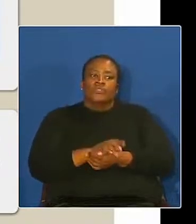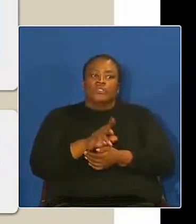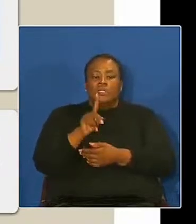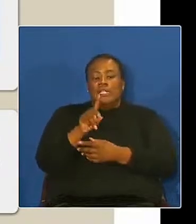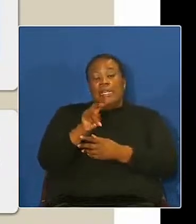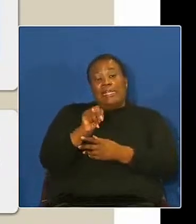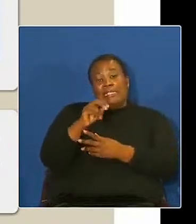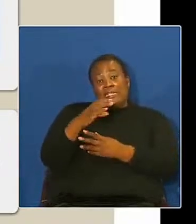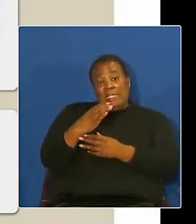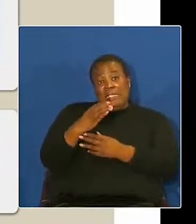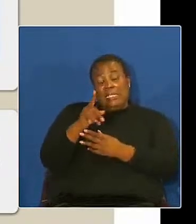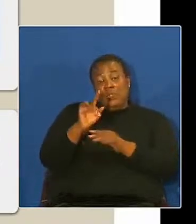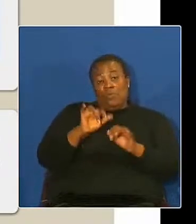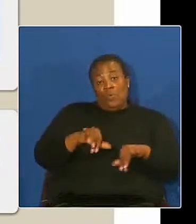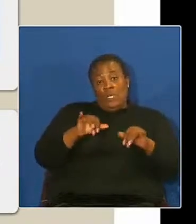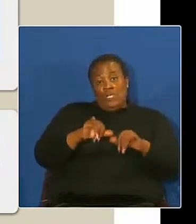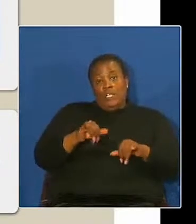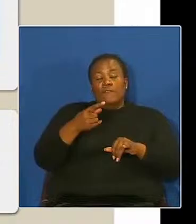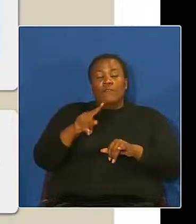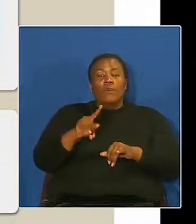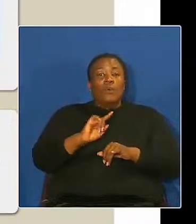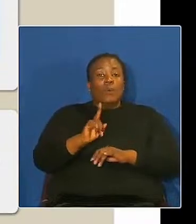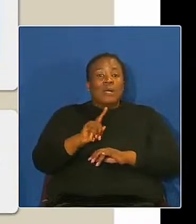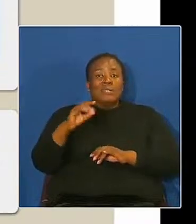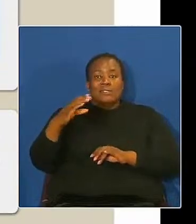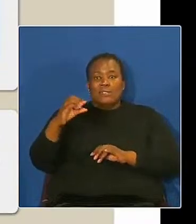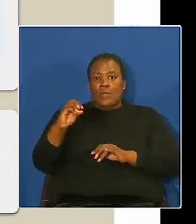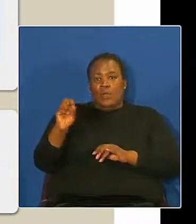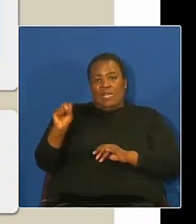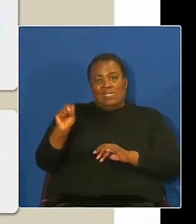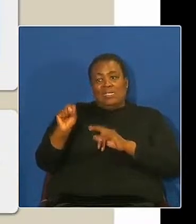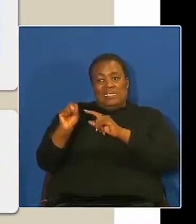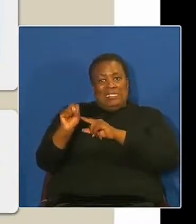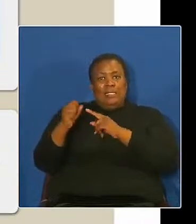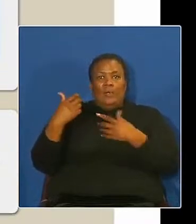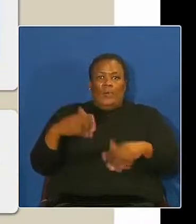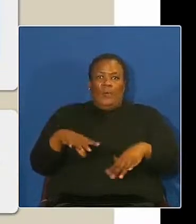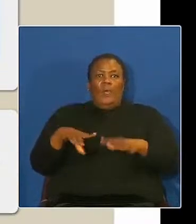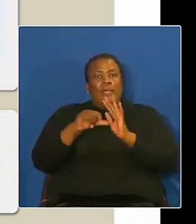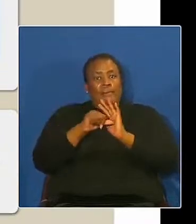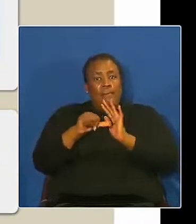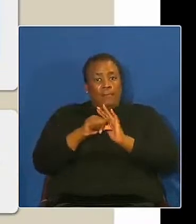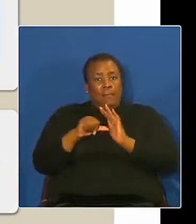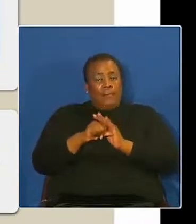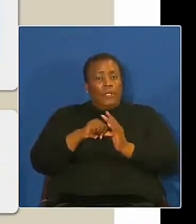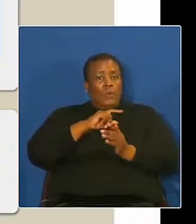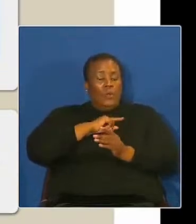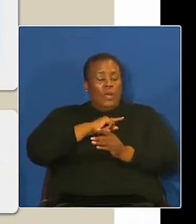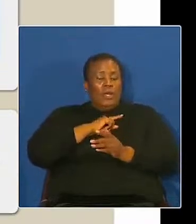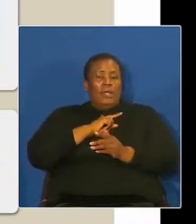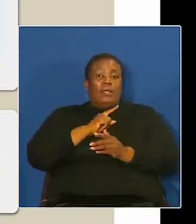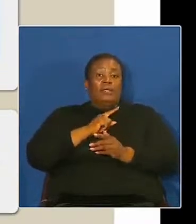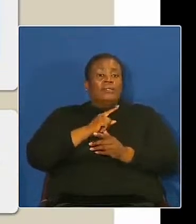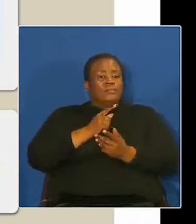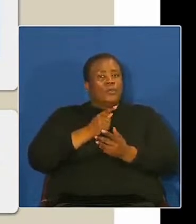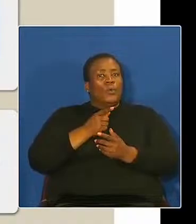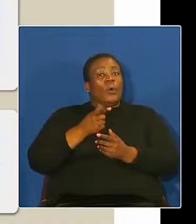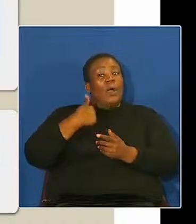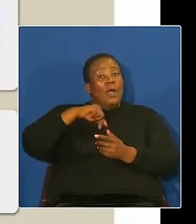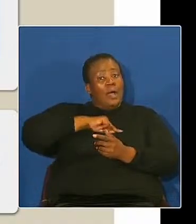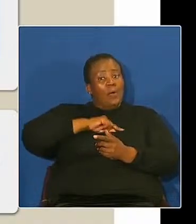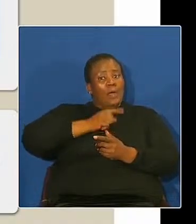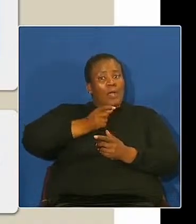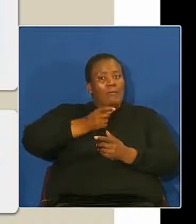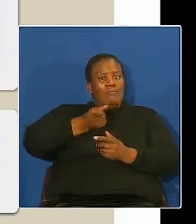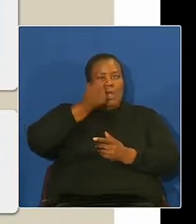DNC is waiting for the COS here. This is very significant. Our interpretation is the